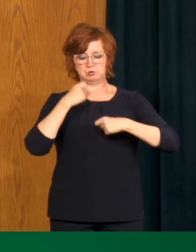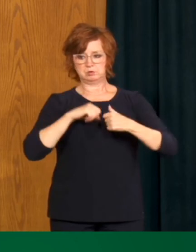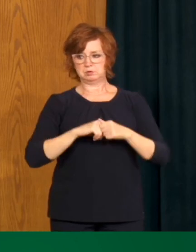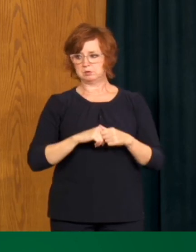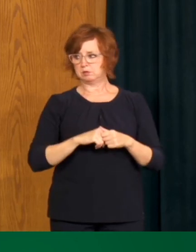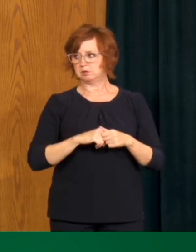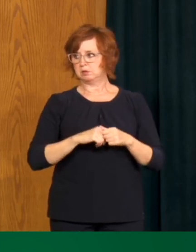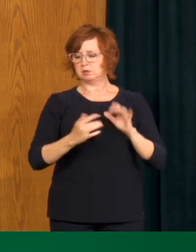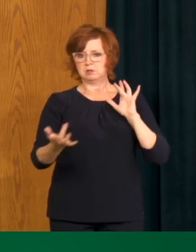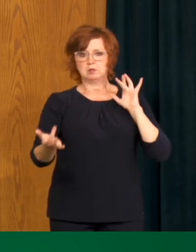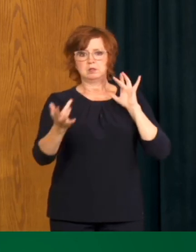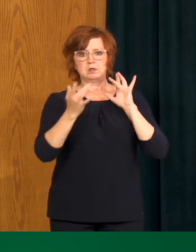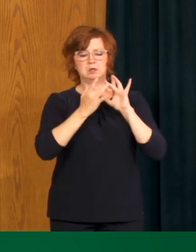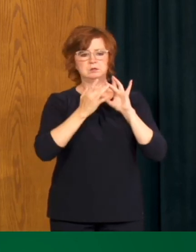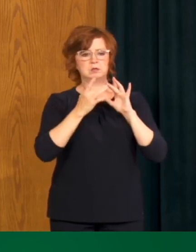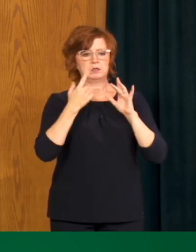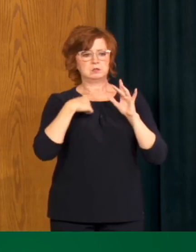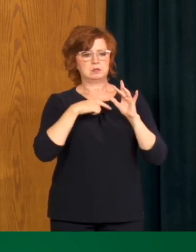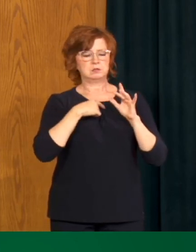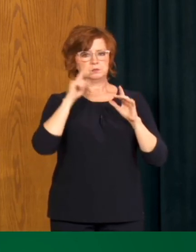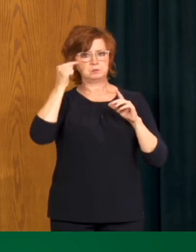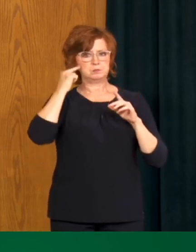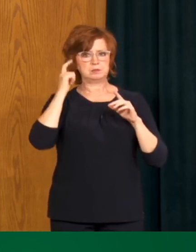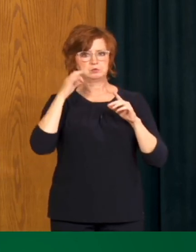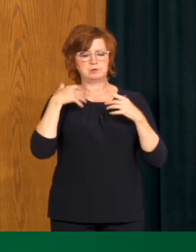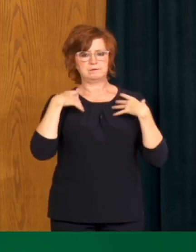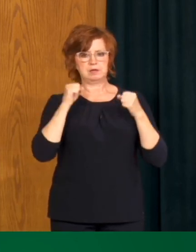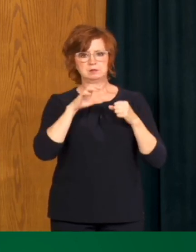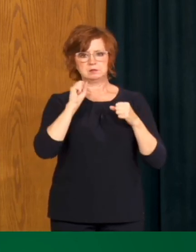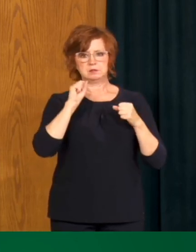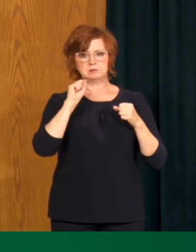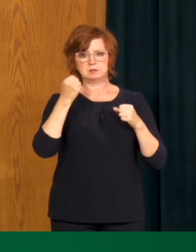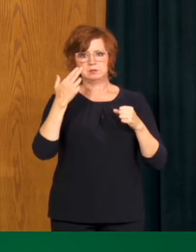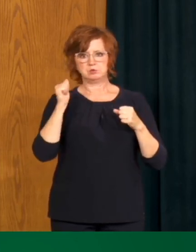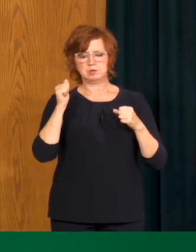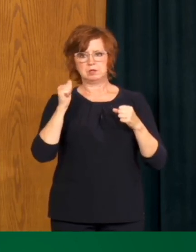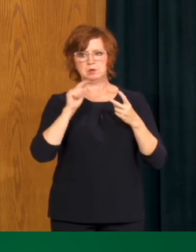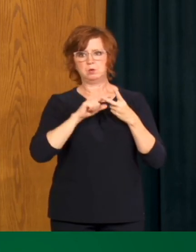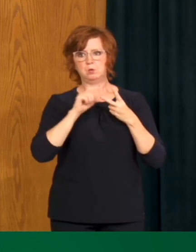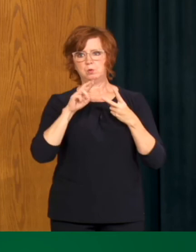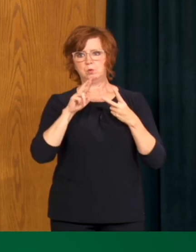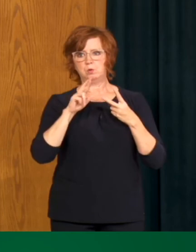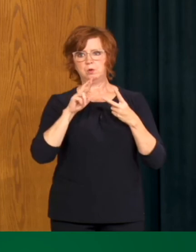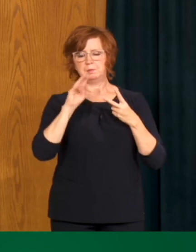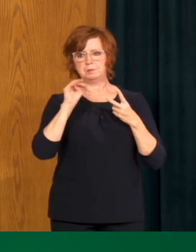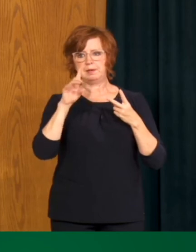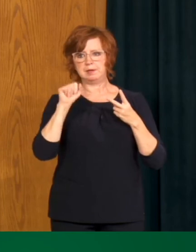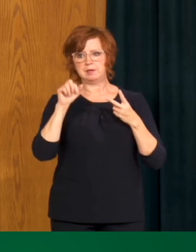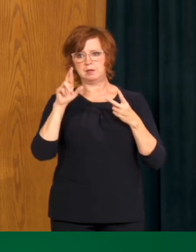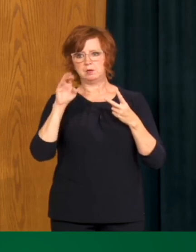questions, feel free to send them to Ministry of Health, the Saskatchewan Health Authority, or Media Relations and Executive Council. Thank you.